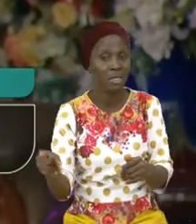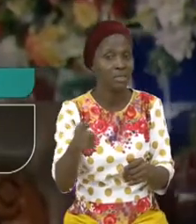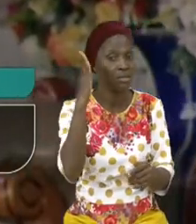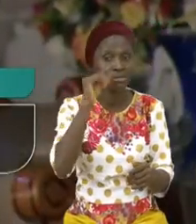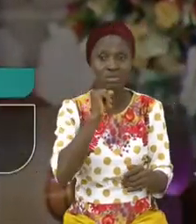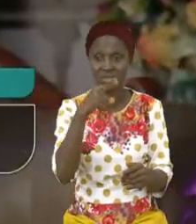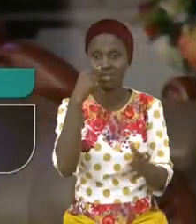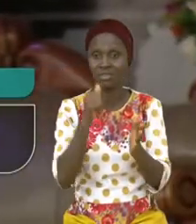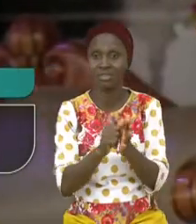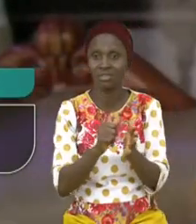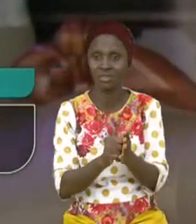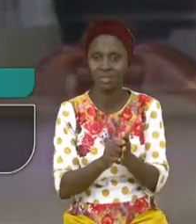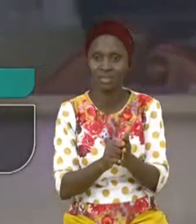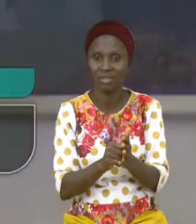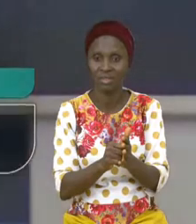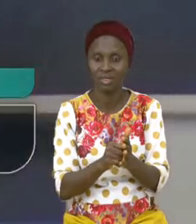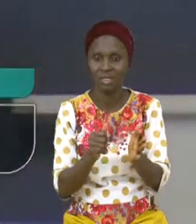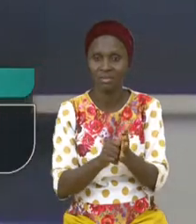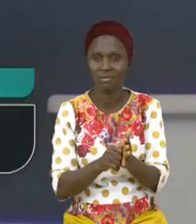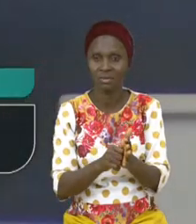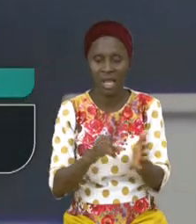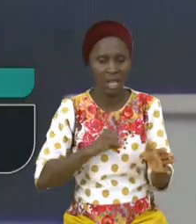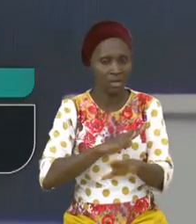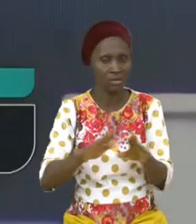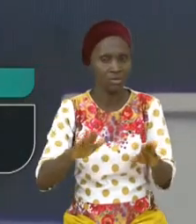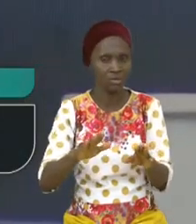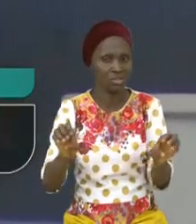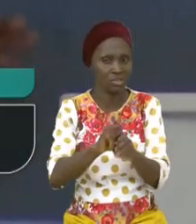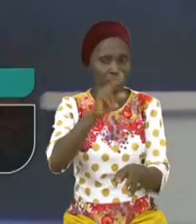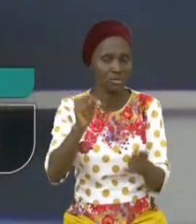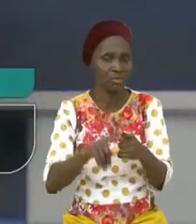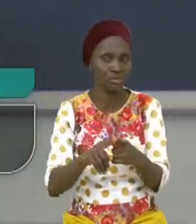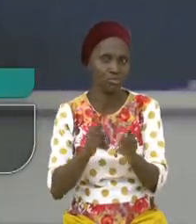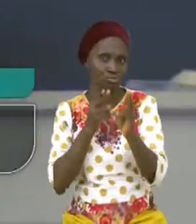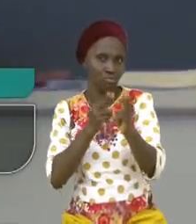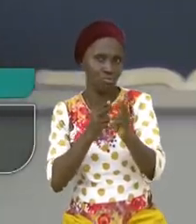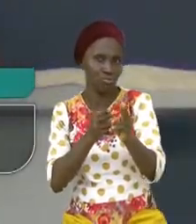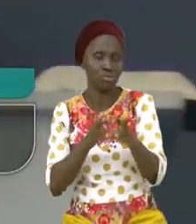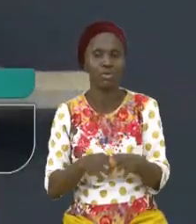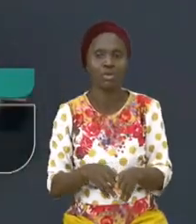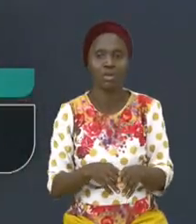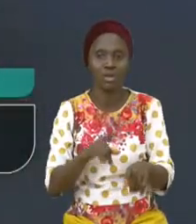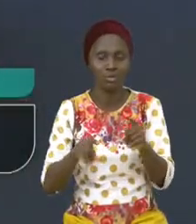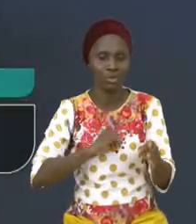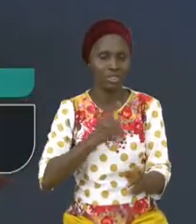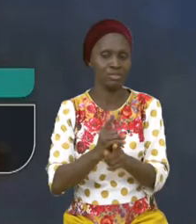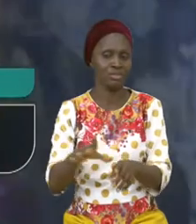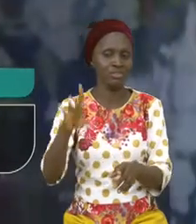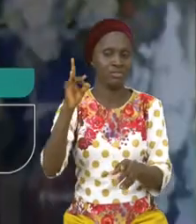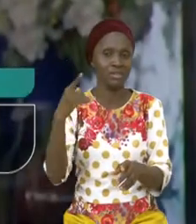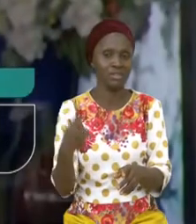i went i didn't even have to shoot but i just found the eagle